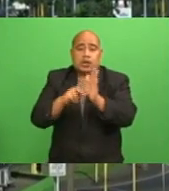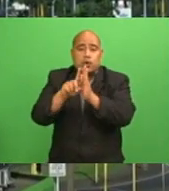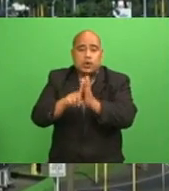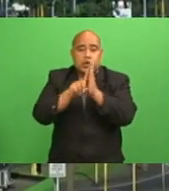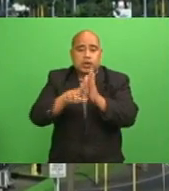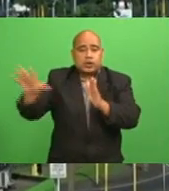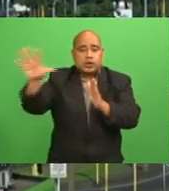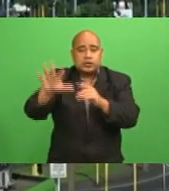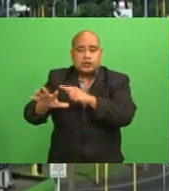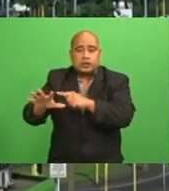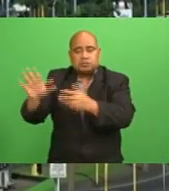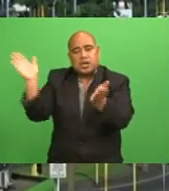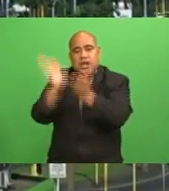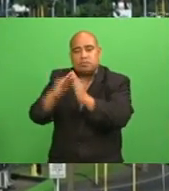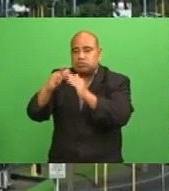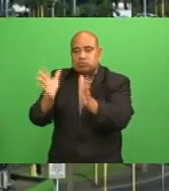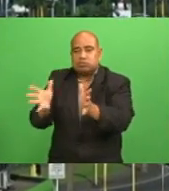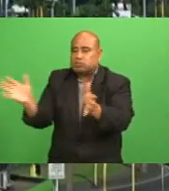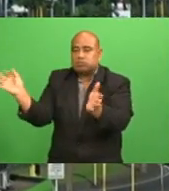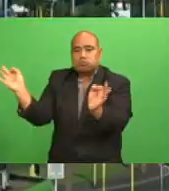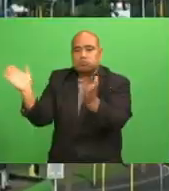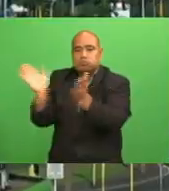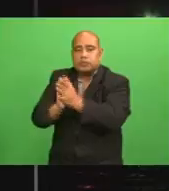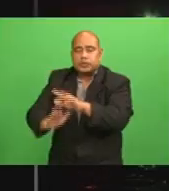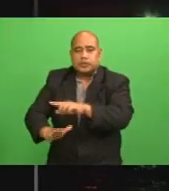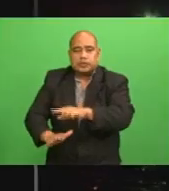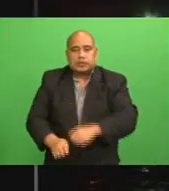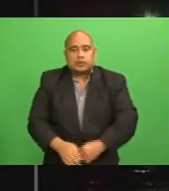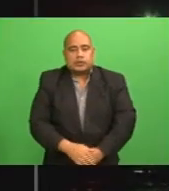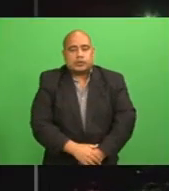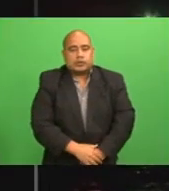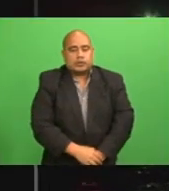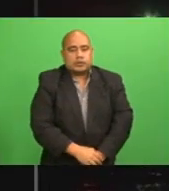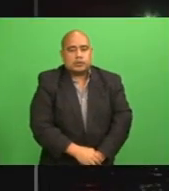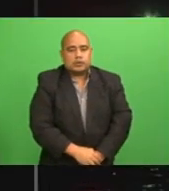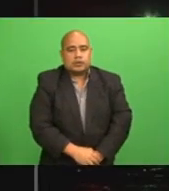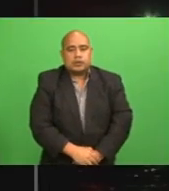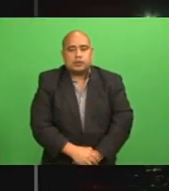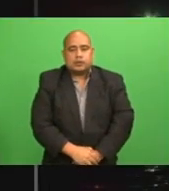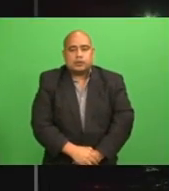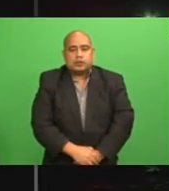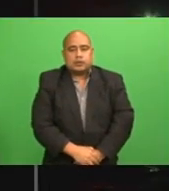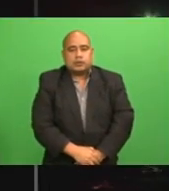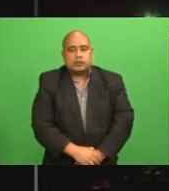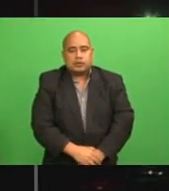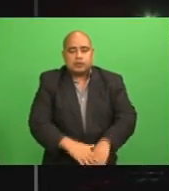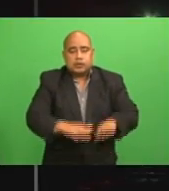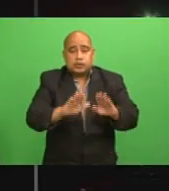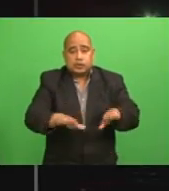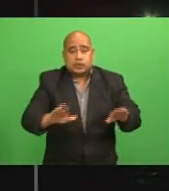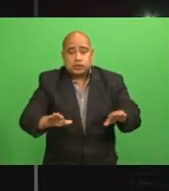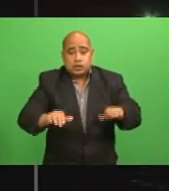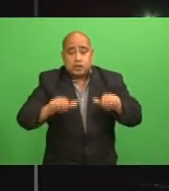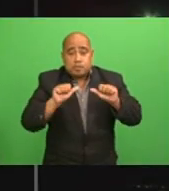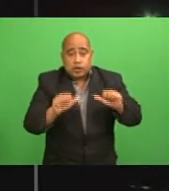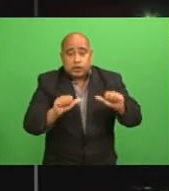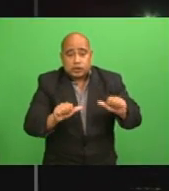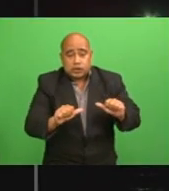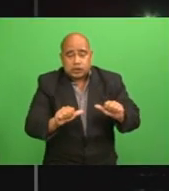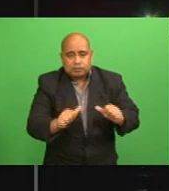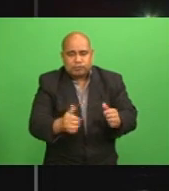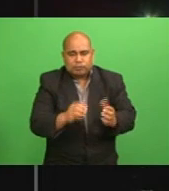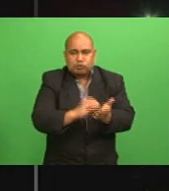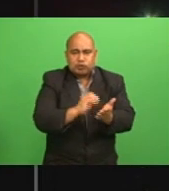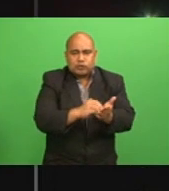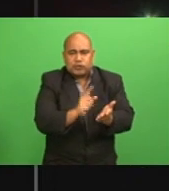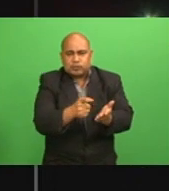vacant. Kritika Kumar, FBC News. Enhancing child protection services, increasing assistance for the vulnerable and